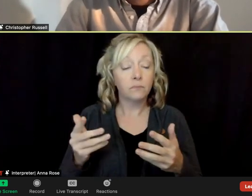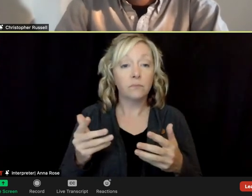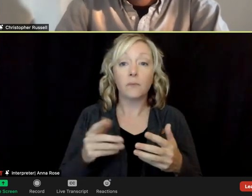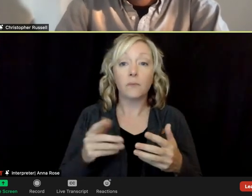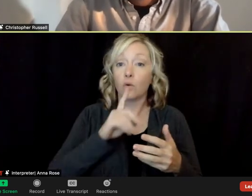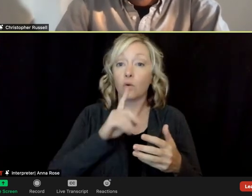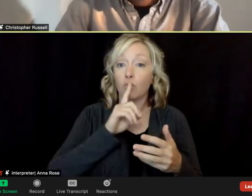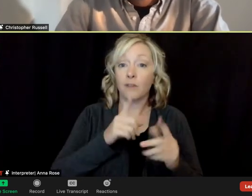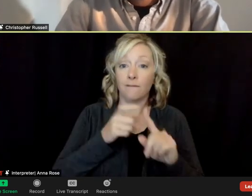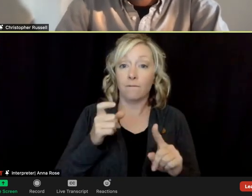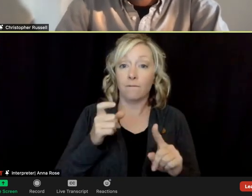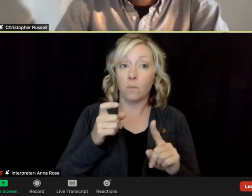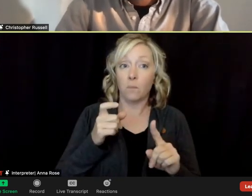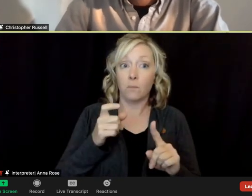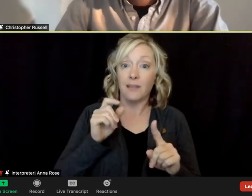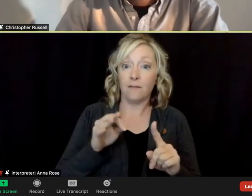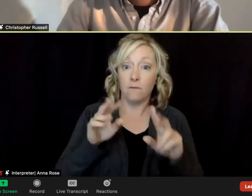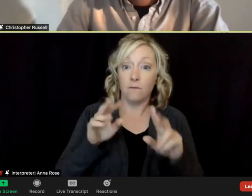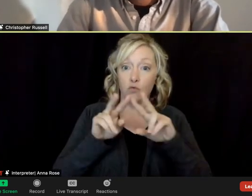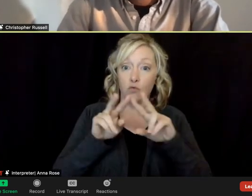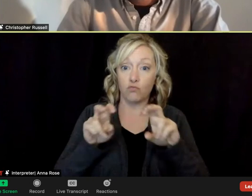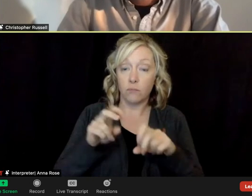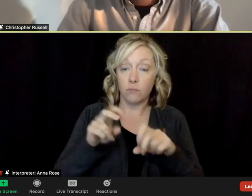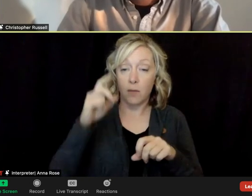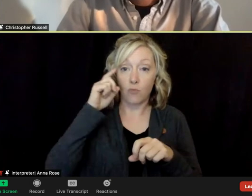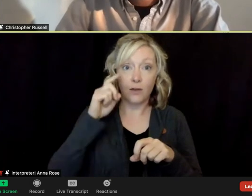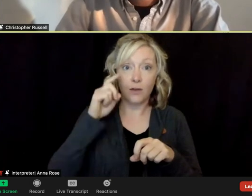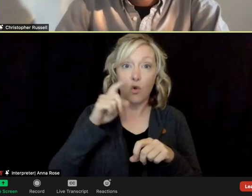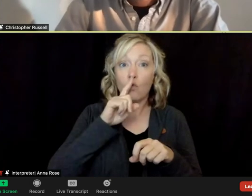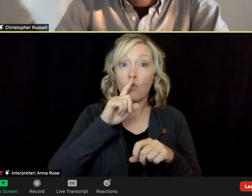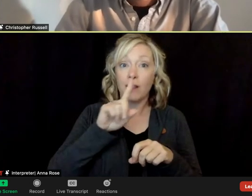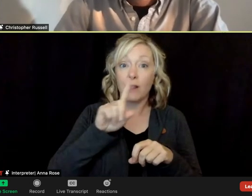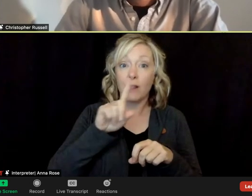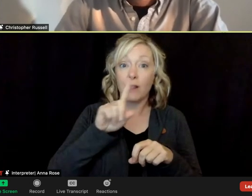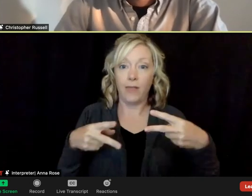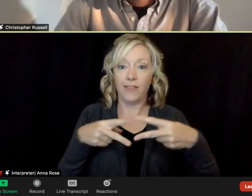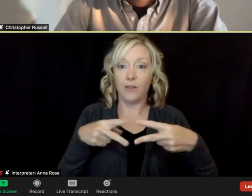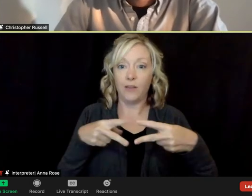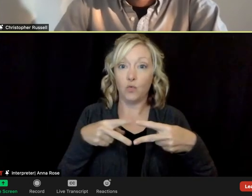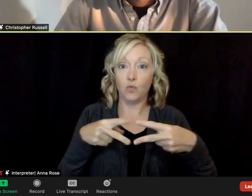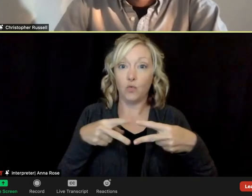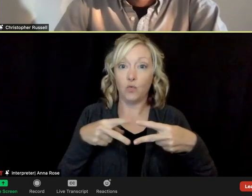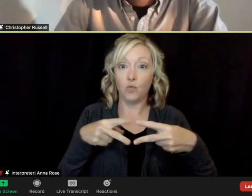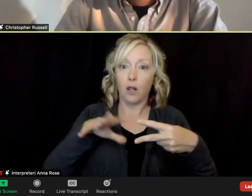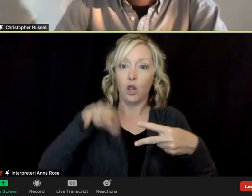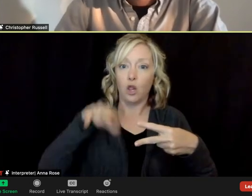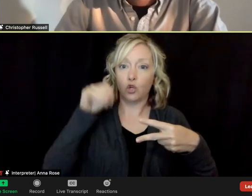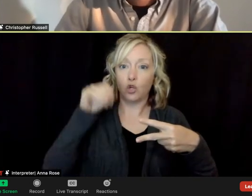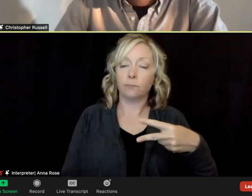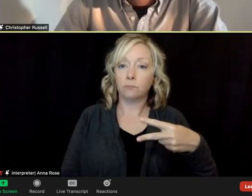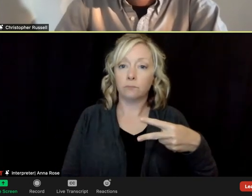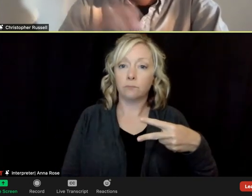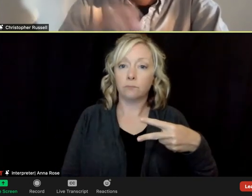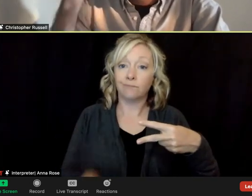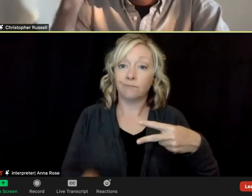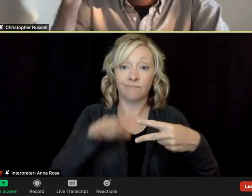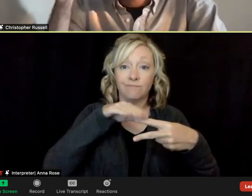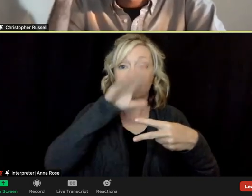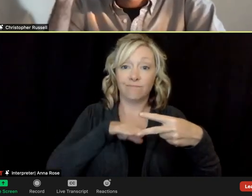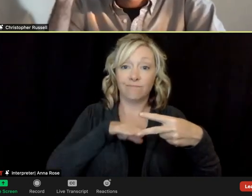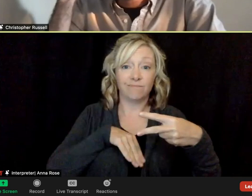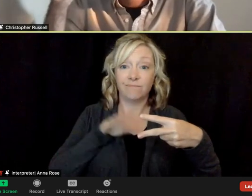a neurological standpoint, we are not learning in anything but these two states. We are only learning and